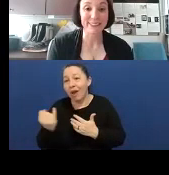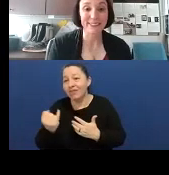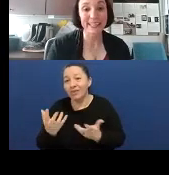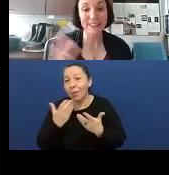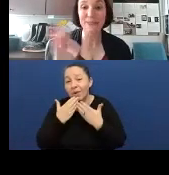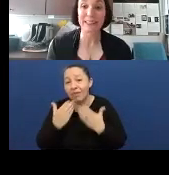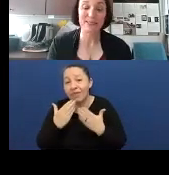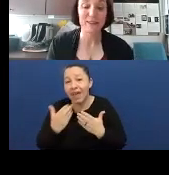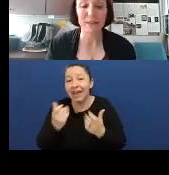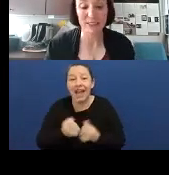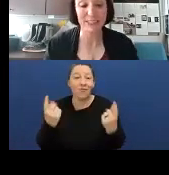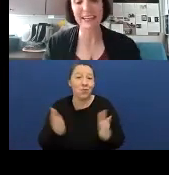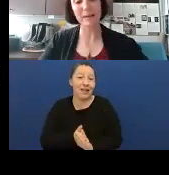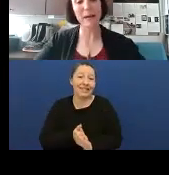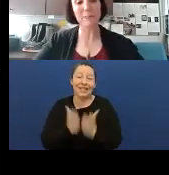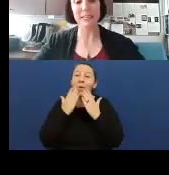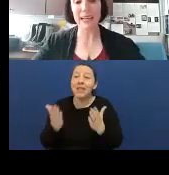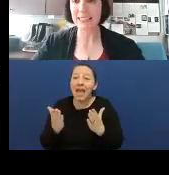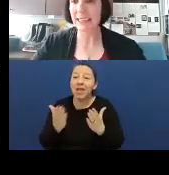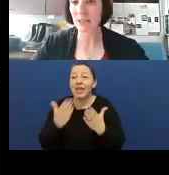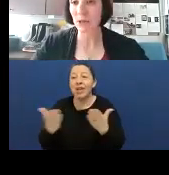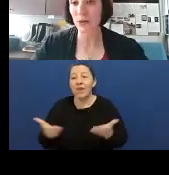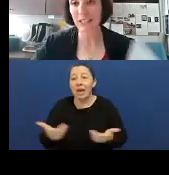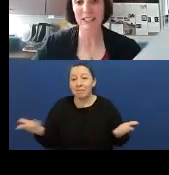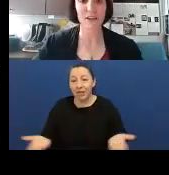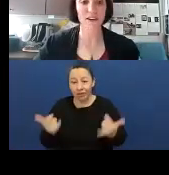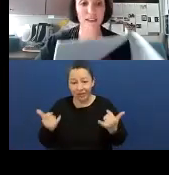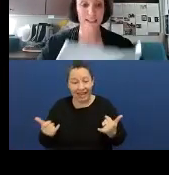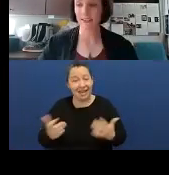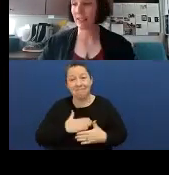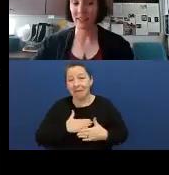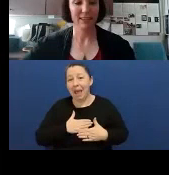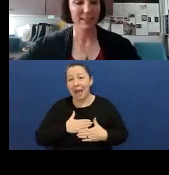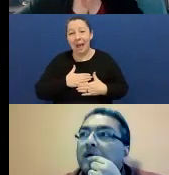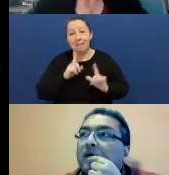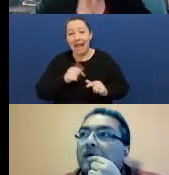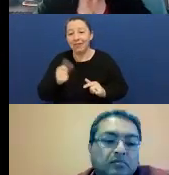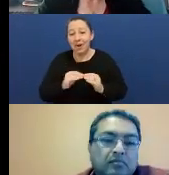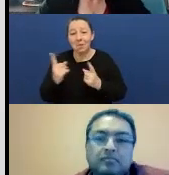everybody. So thank you, and thanks for having me here today. And I'm happy to answer more questions if there are any.